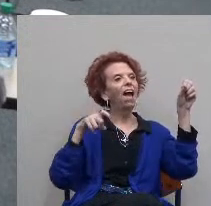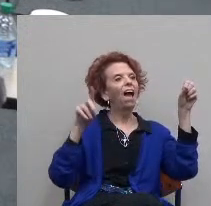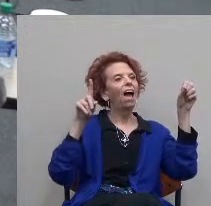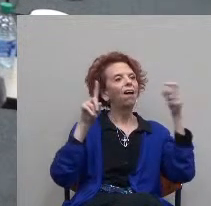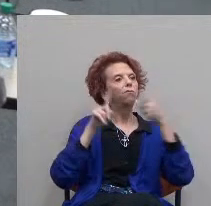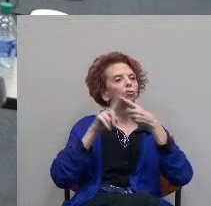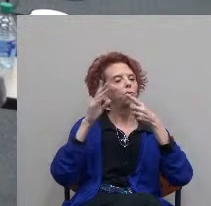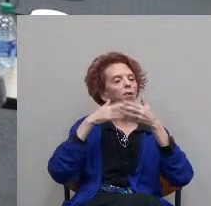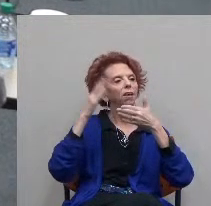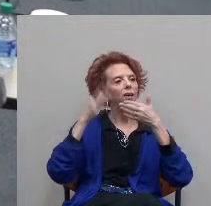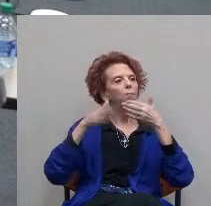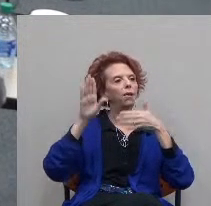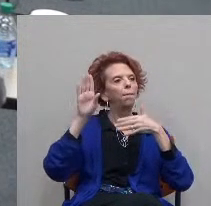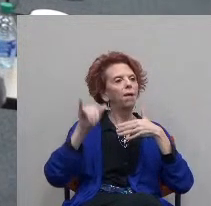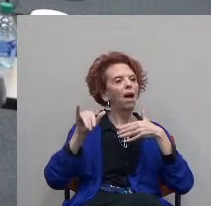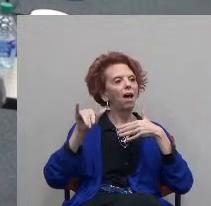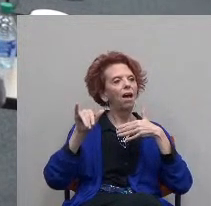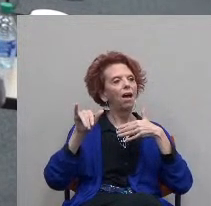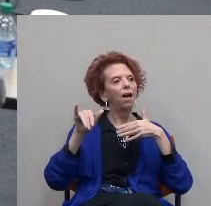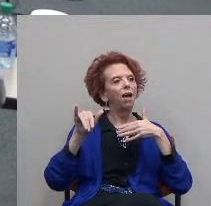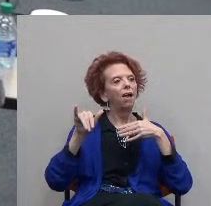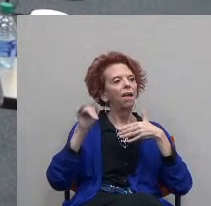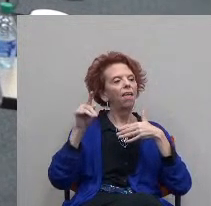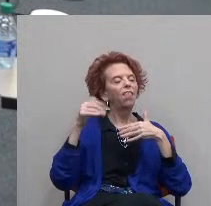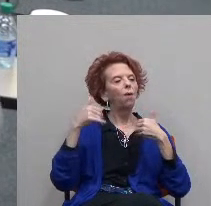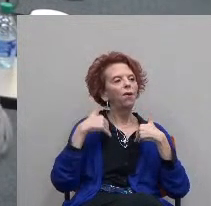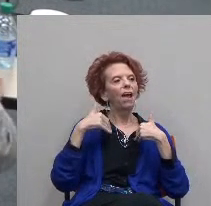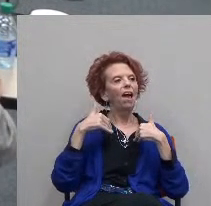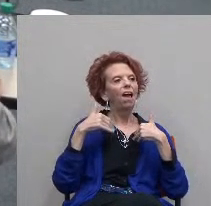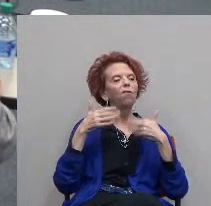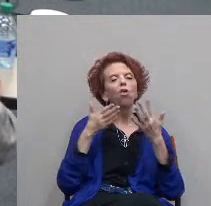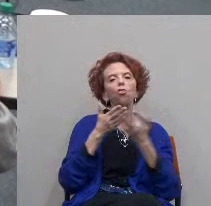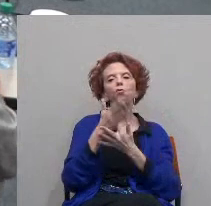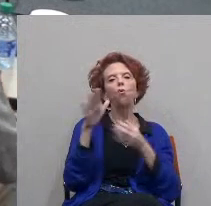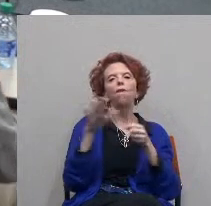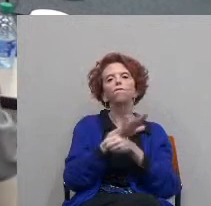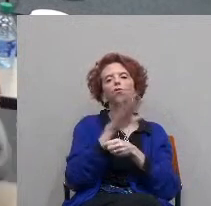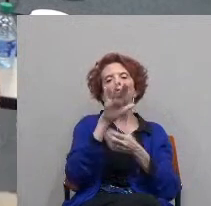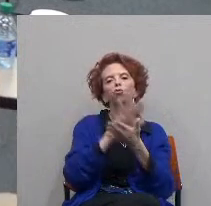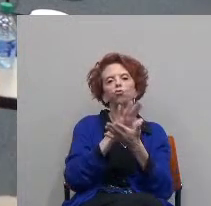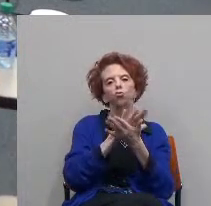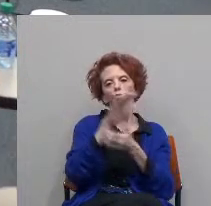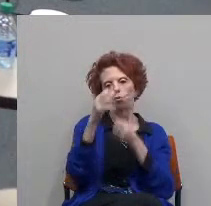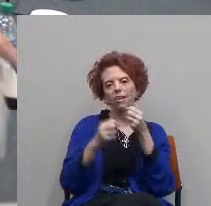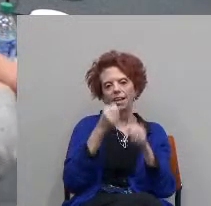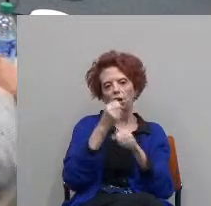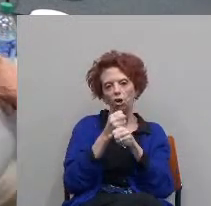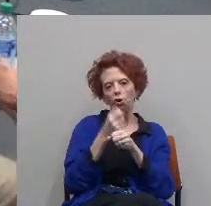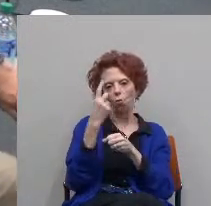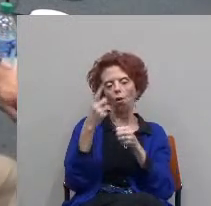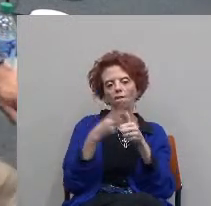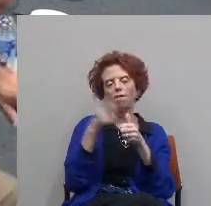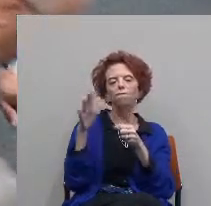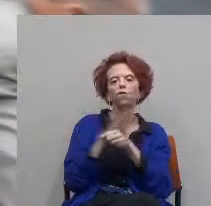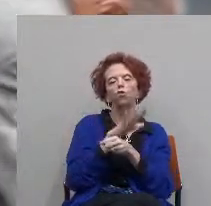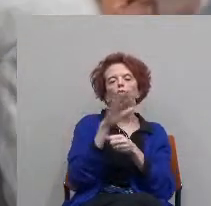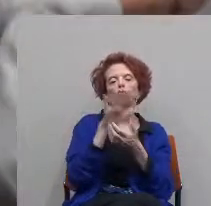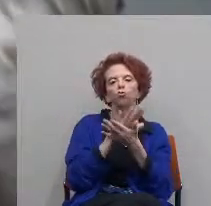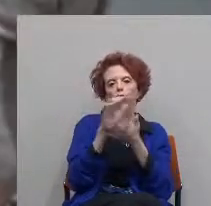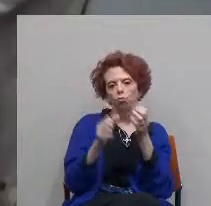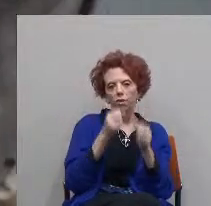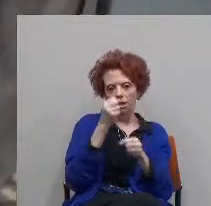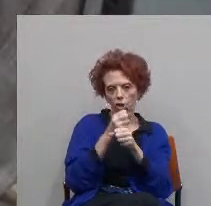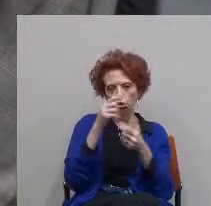have it done by, they would have like over an entire school year. They would have over an entire school year to